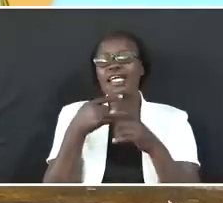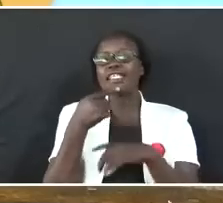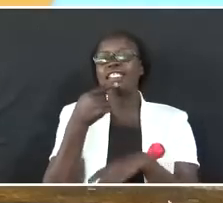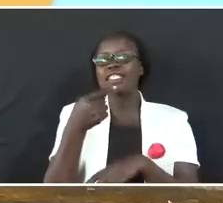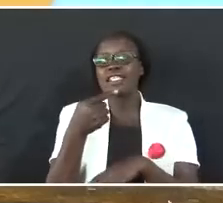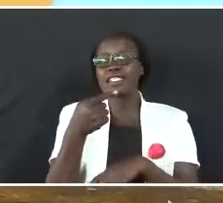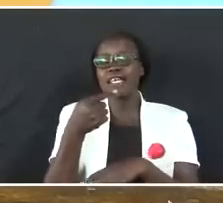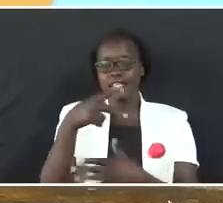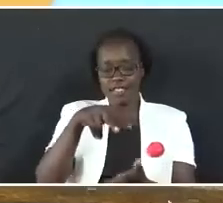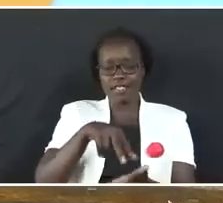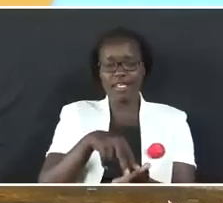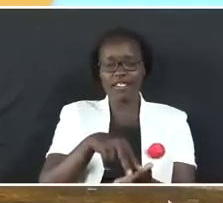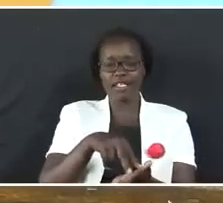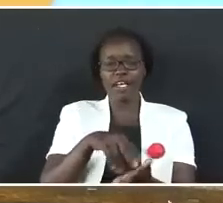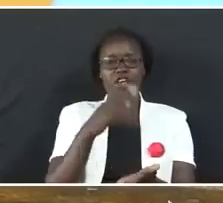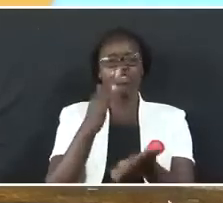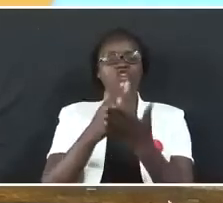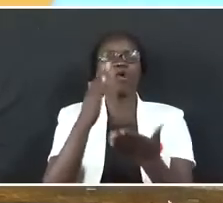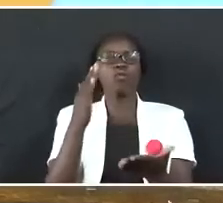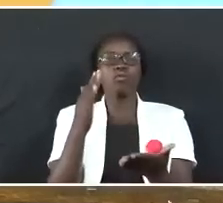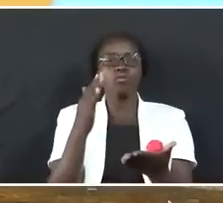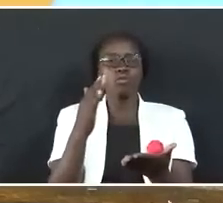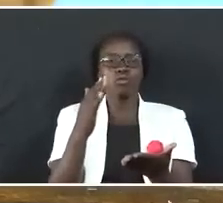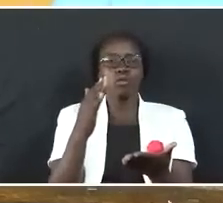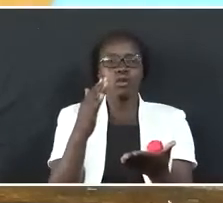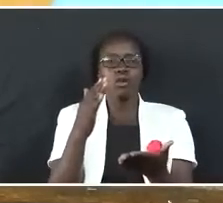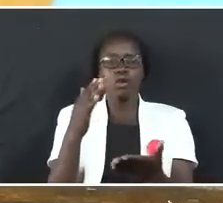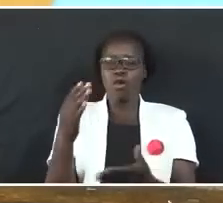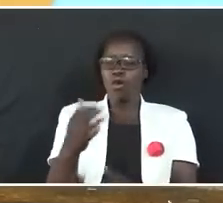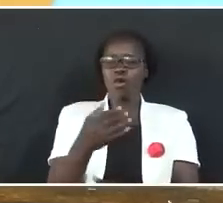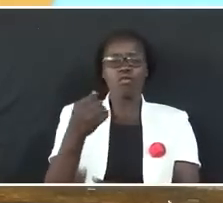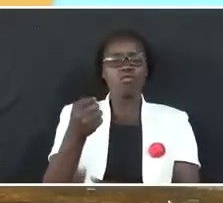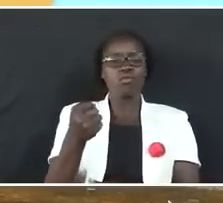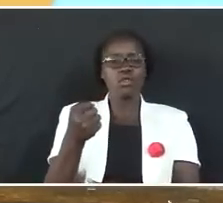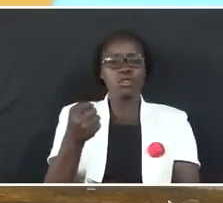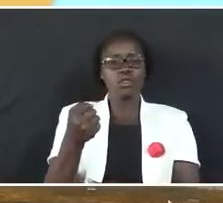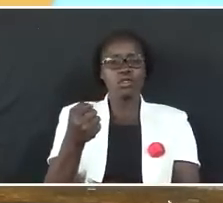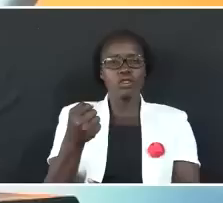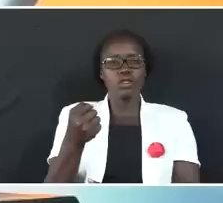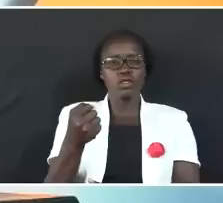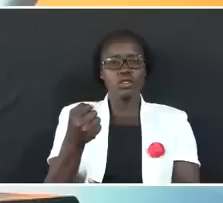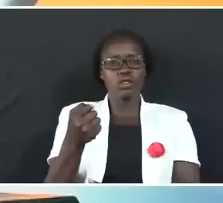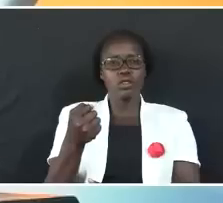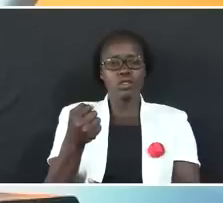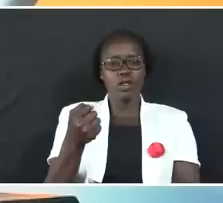stand, stop, halt.